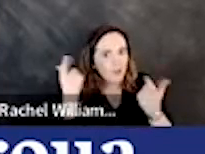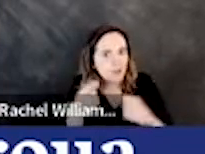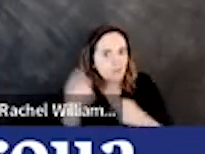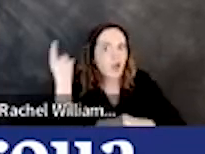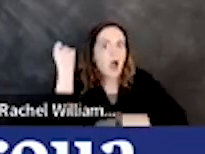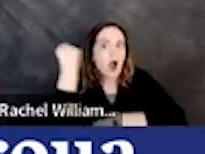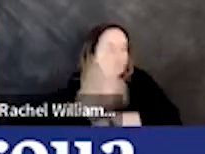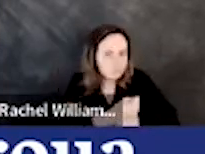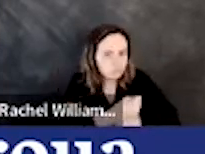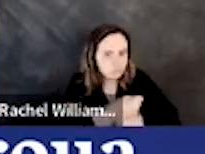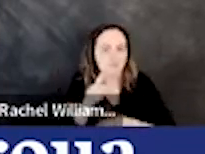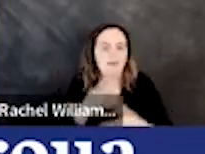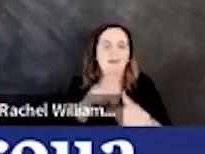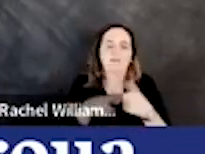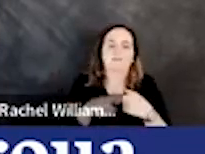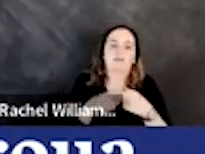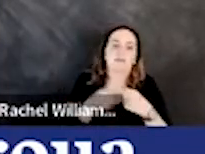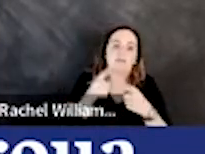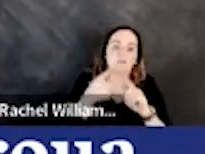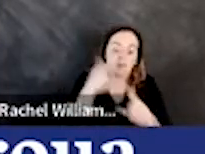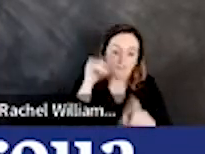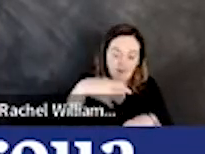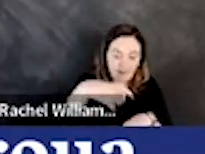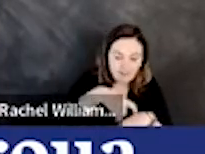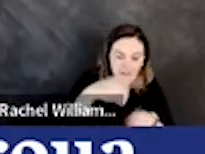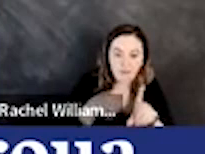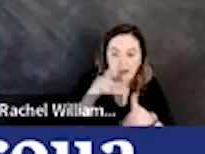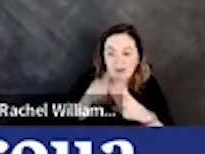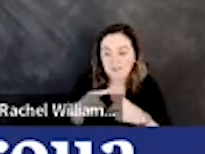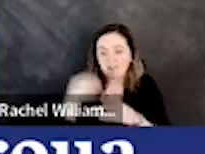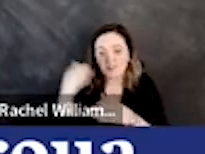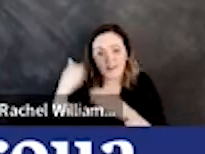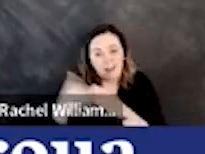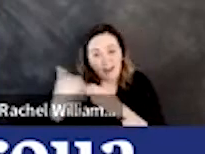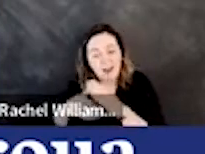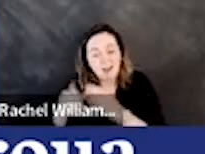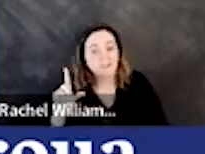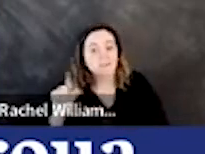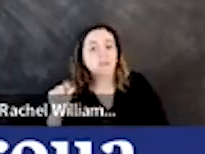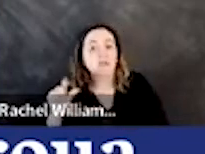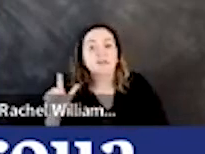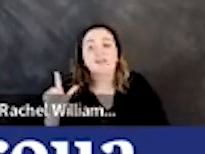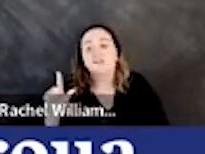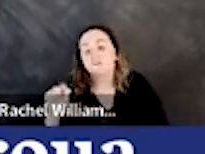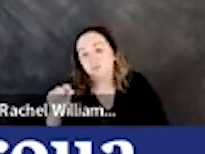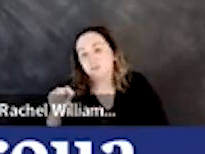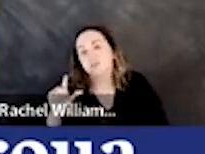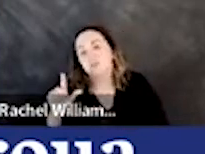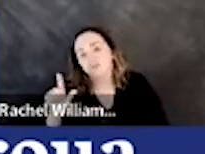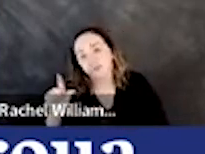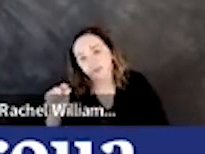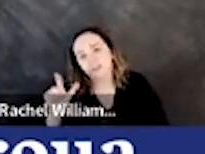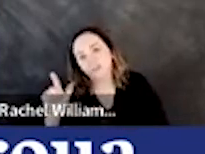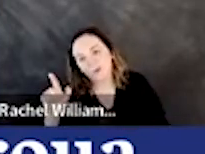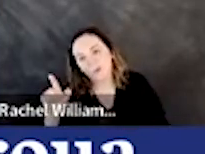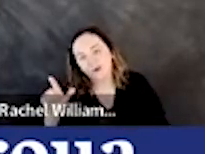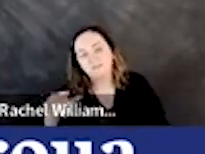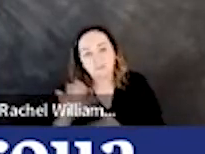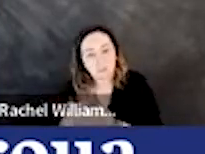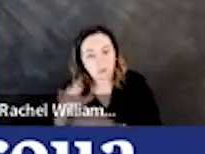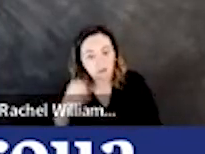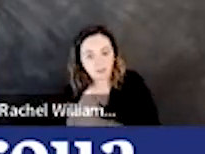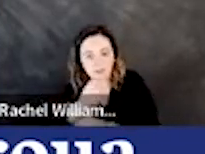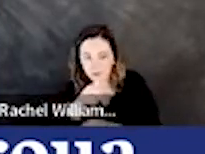So from that time until the end of the 2020-2021 school year, Yasmin